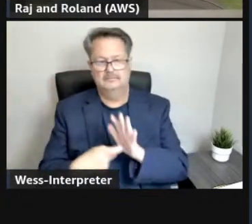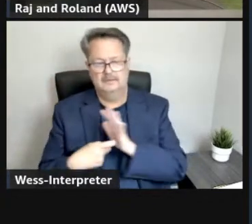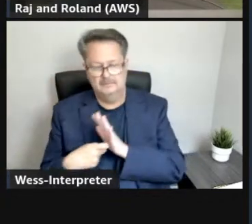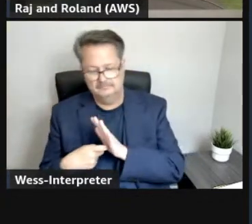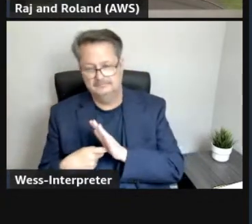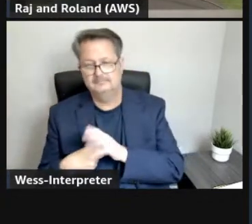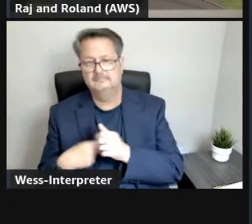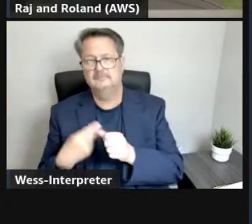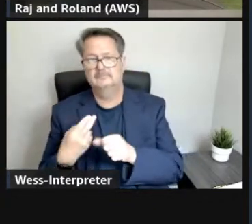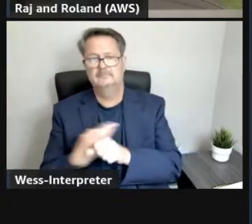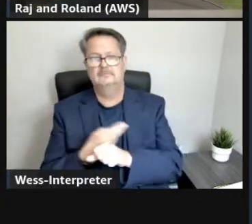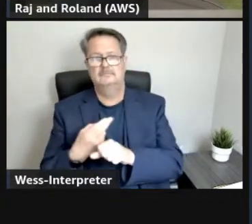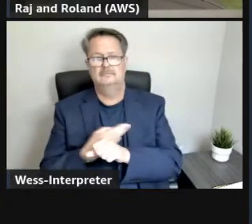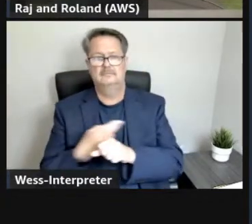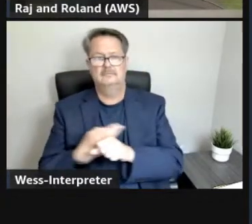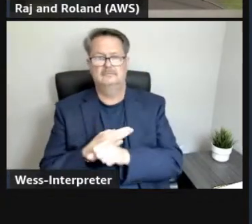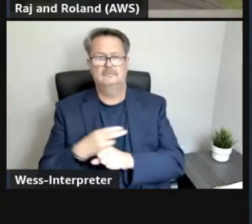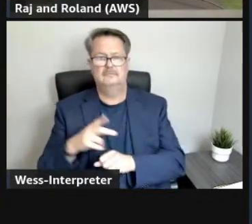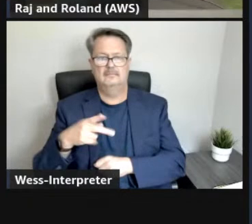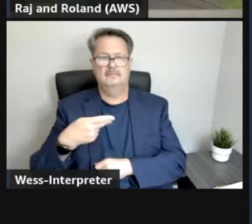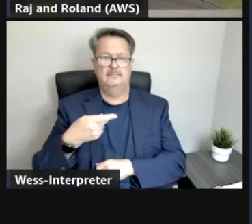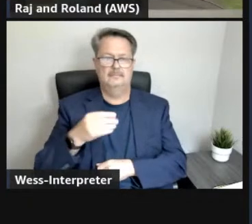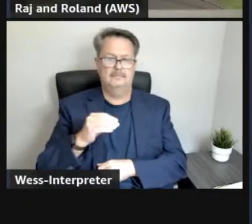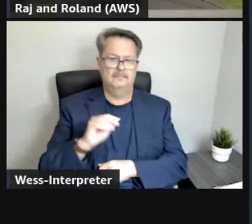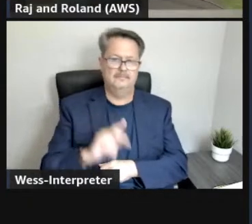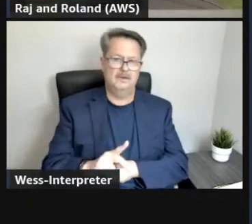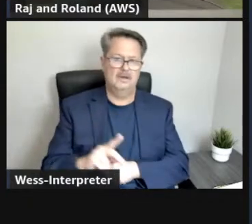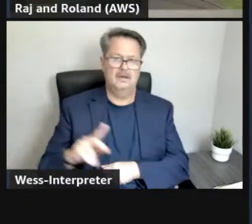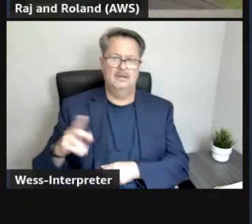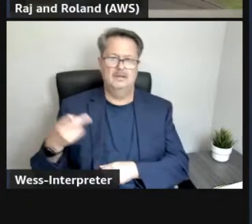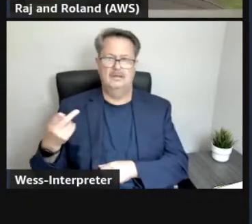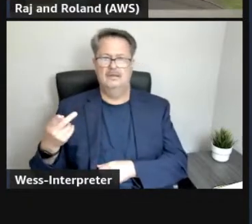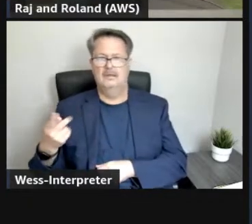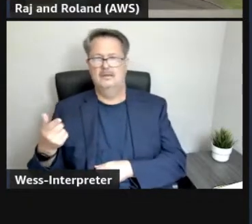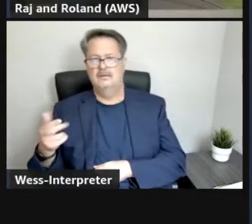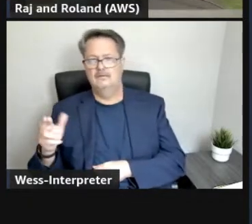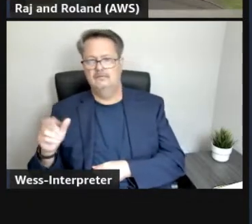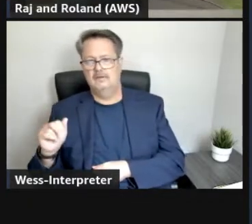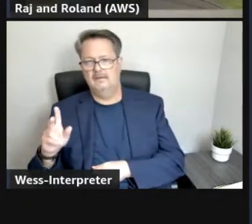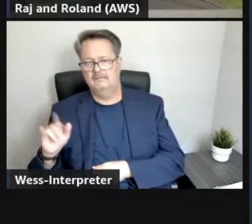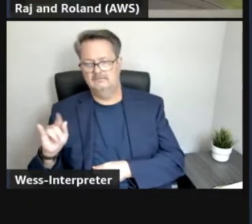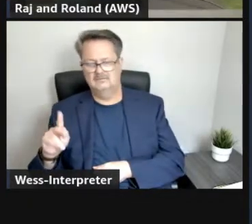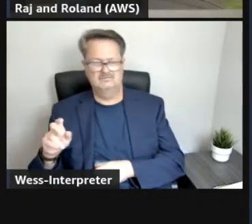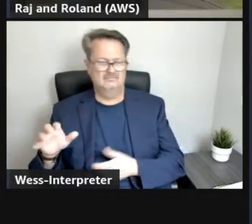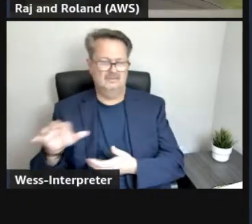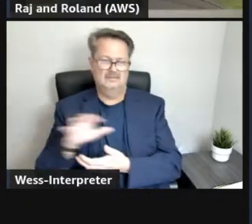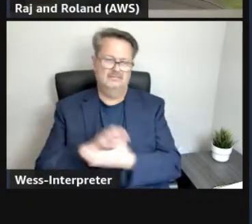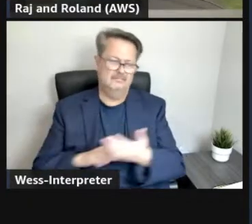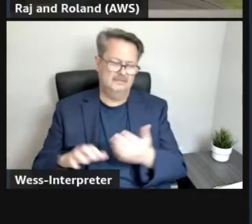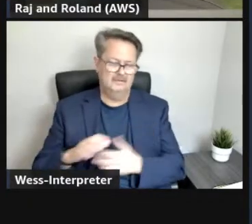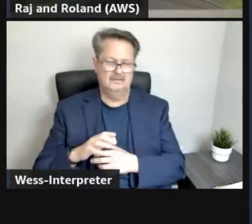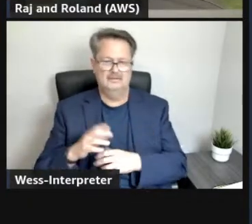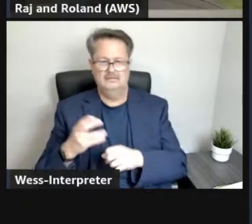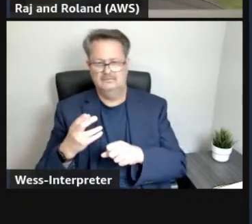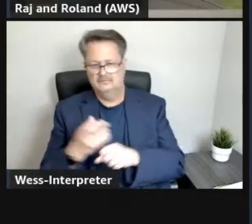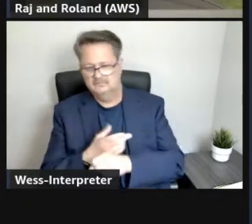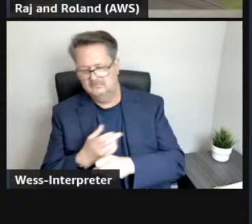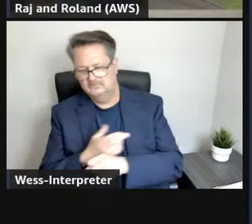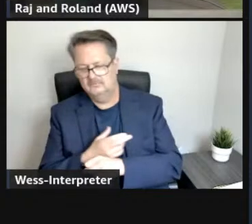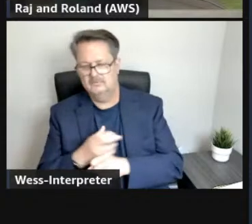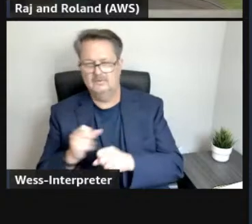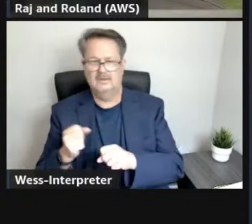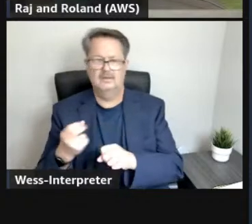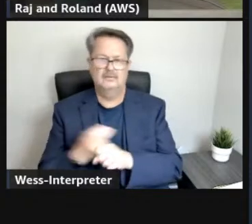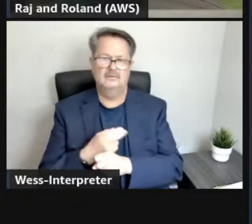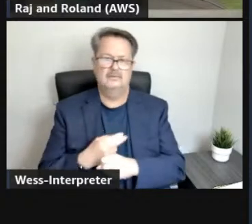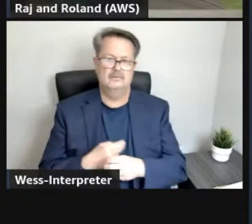Spot and Graviton, you can create separate managed node group. You can mix with this priority expander, or you can use node selector, node